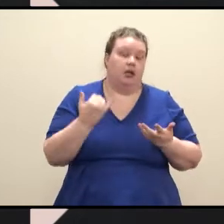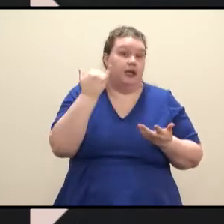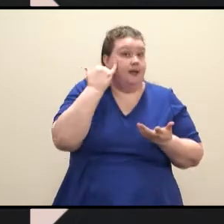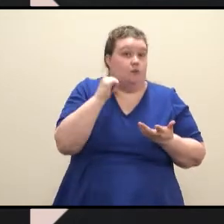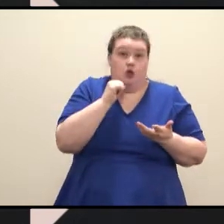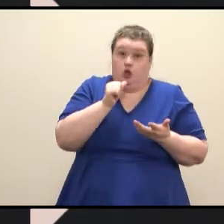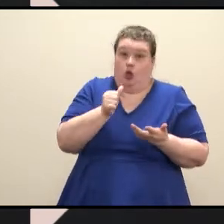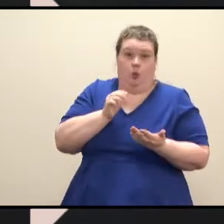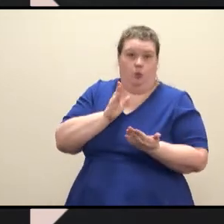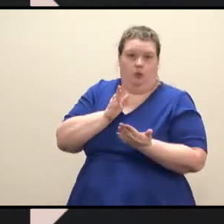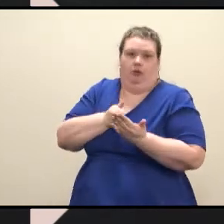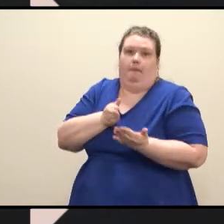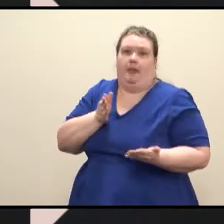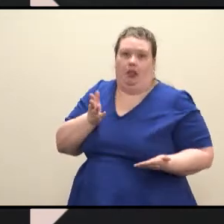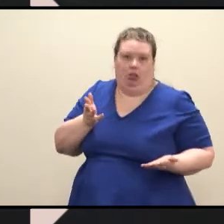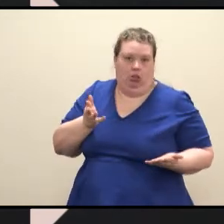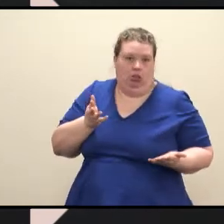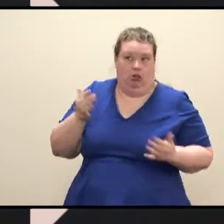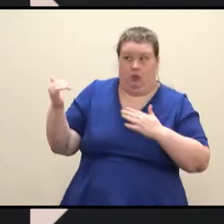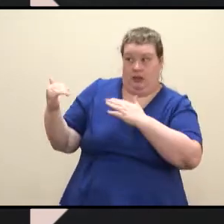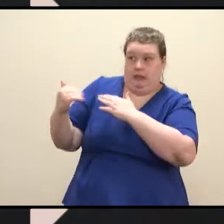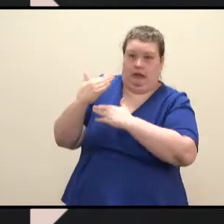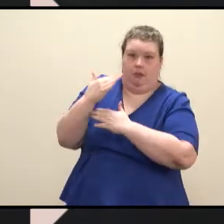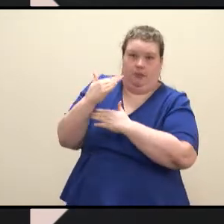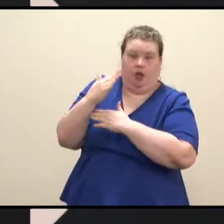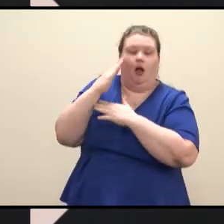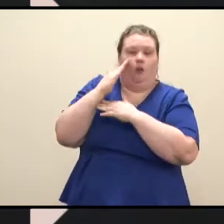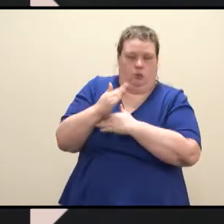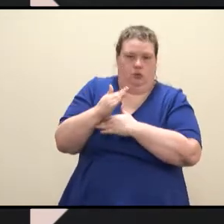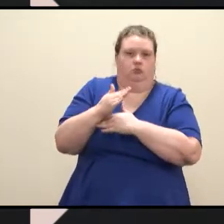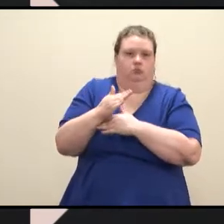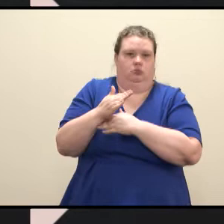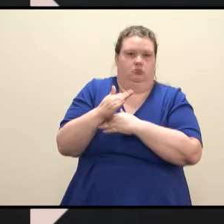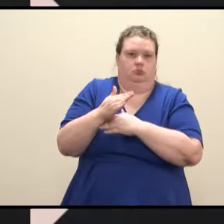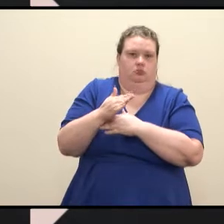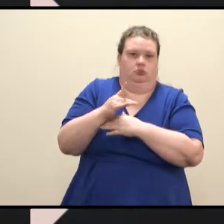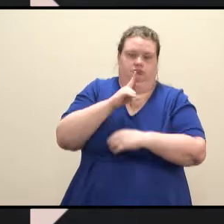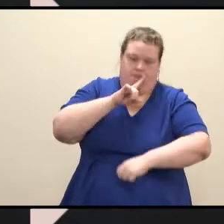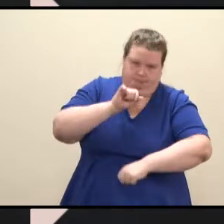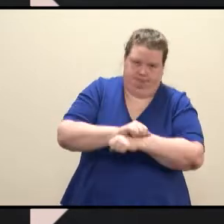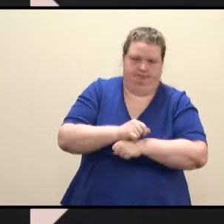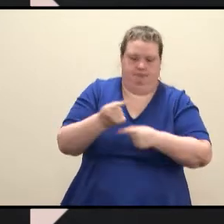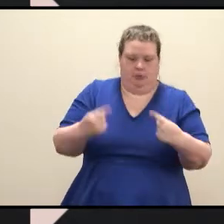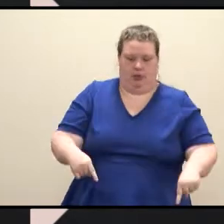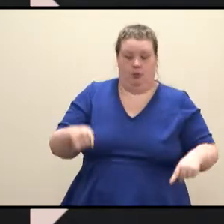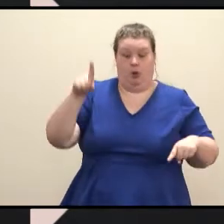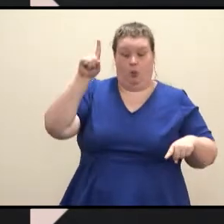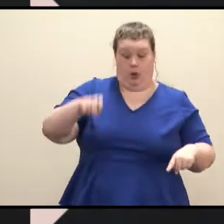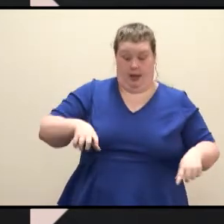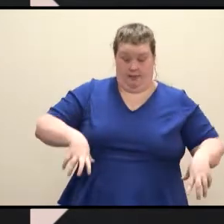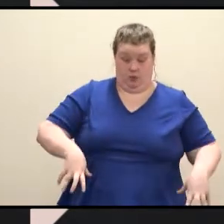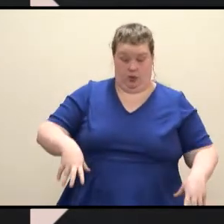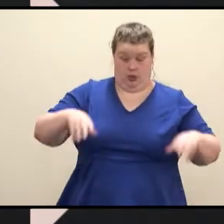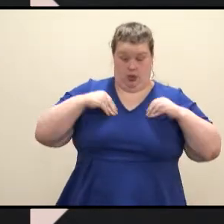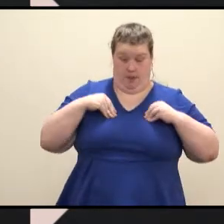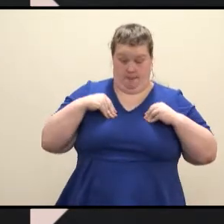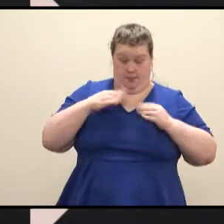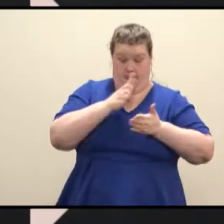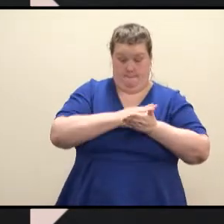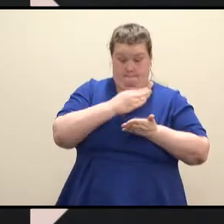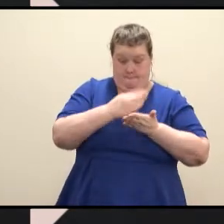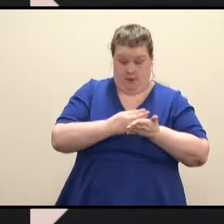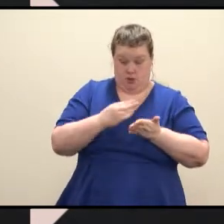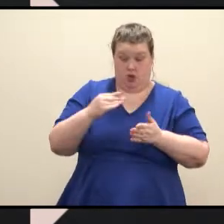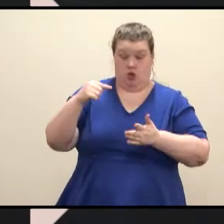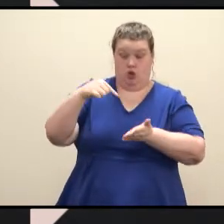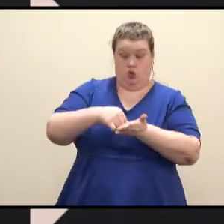don't appeal, then whatever they sent us back goes into effect. We have to adopt a budget by August 31st. We